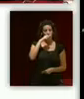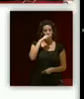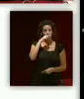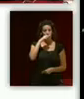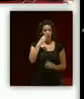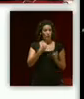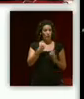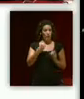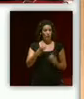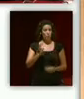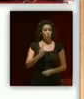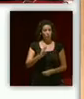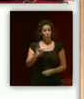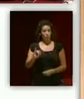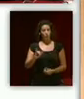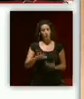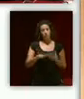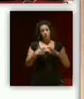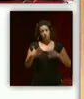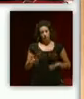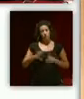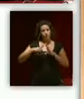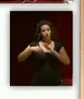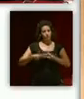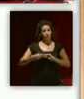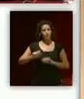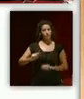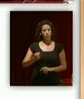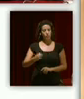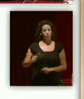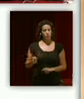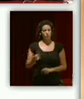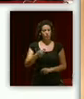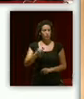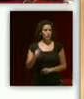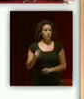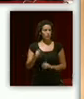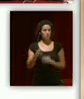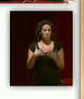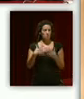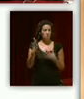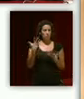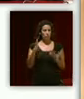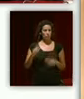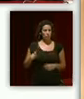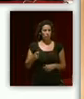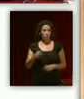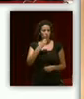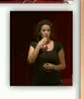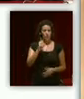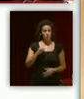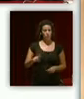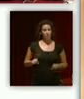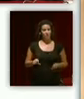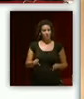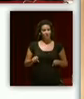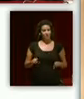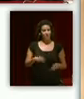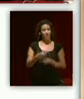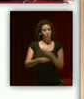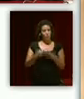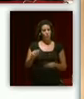Wii's Mario Kart to Joaquin's joystick, because he has MS and he has reduced mobility in his hands. He already uses